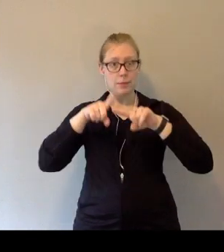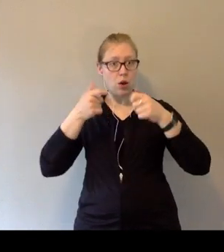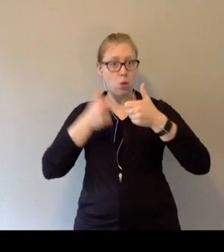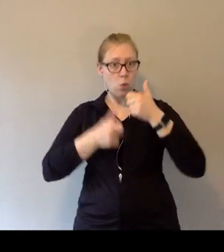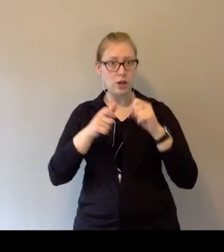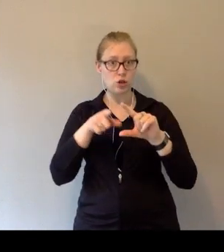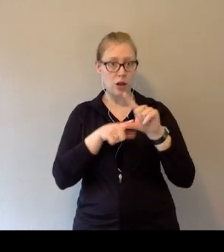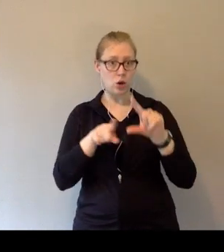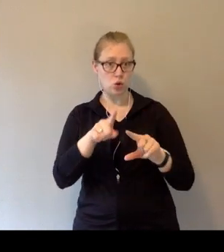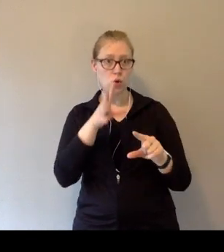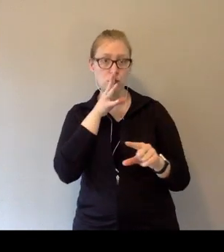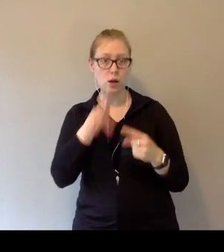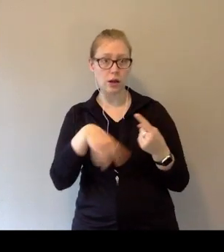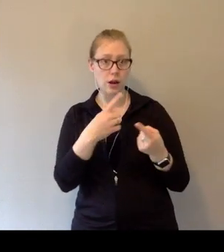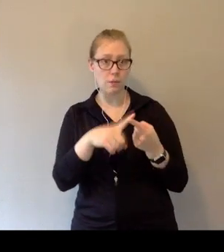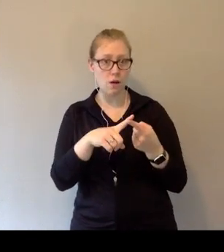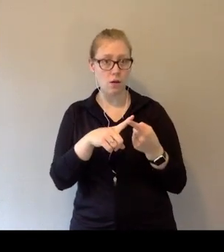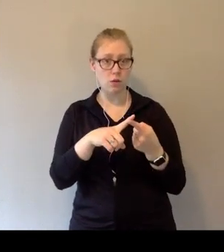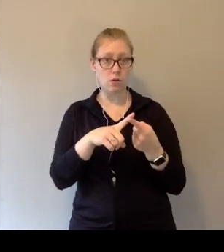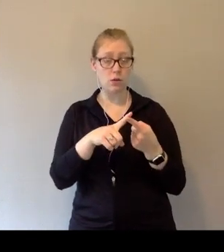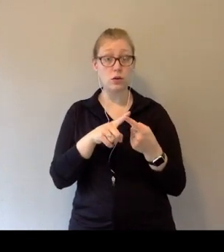over hypotenuse would be little e